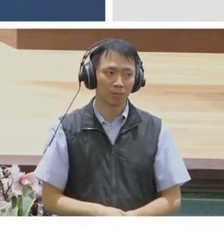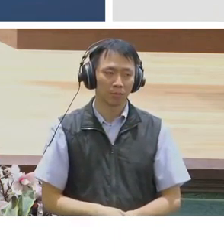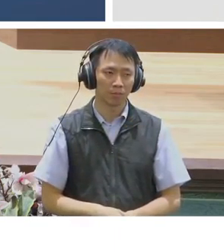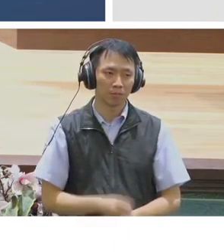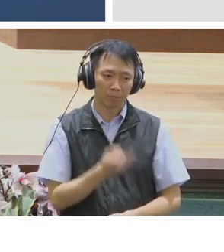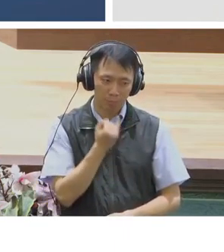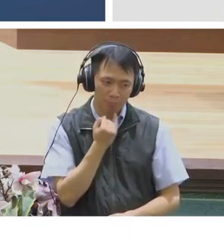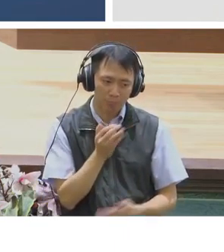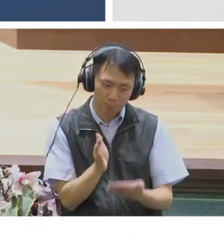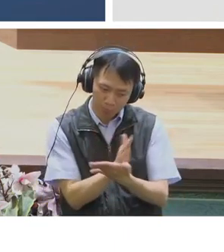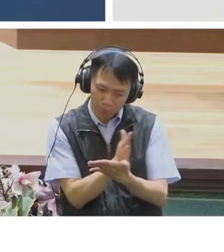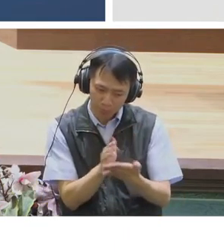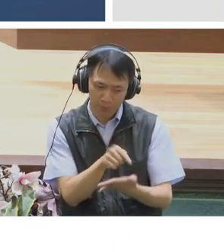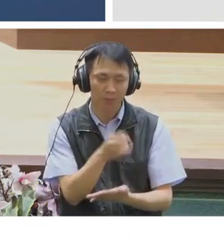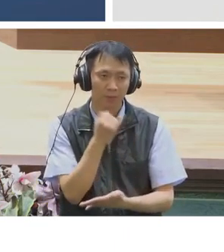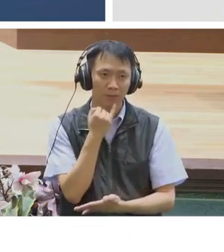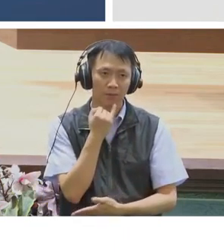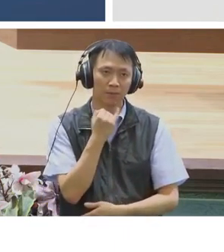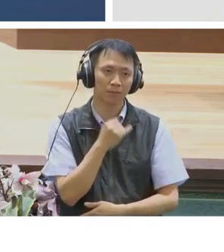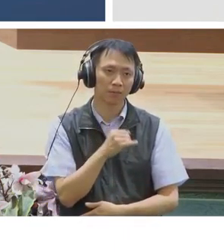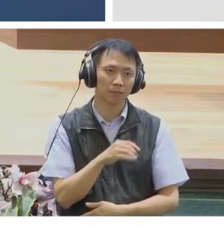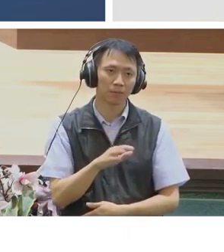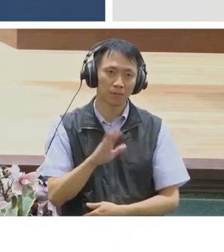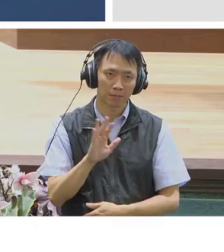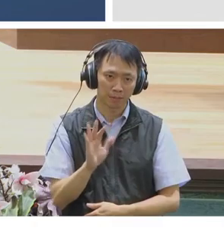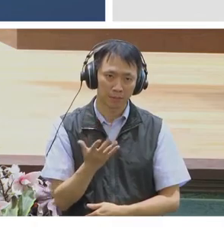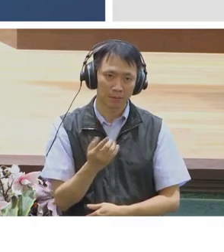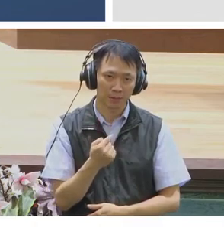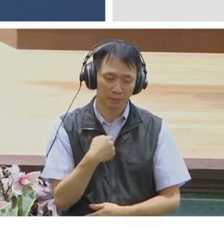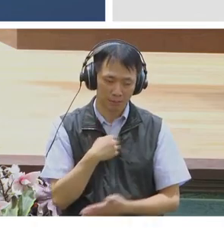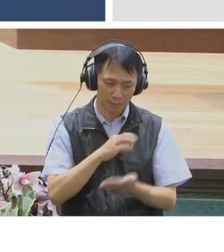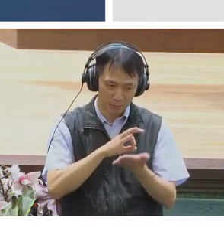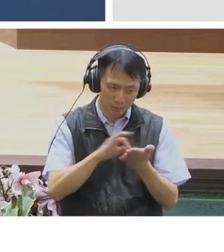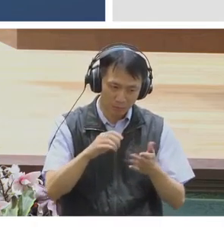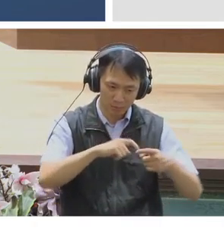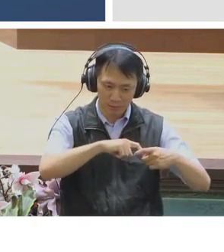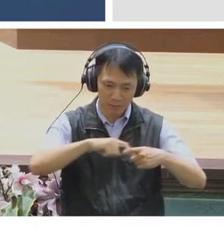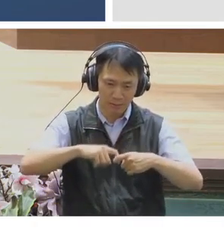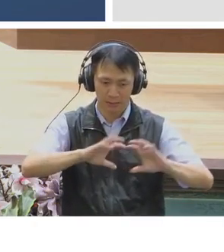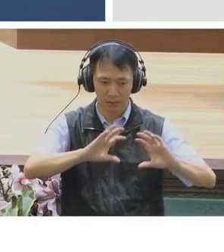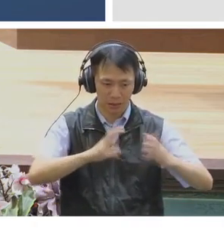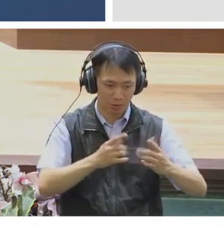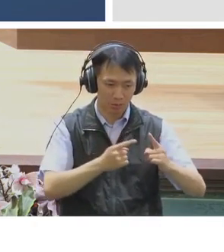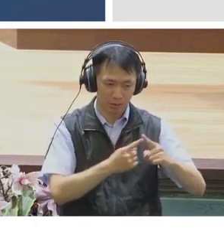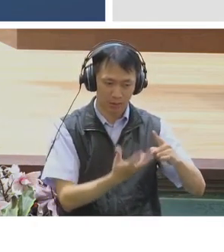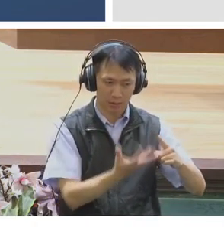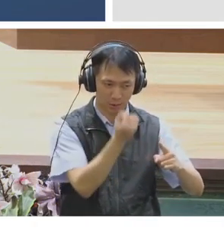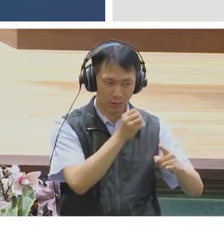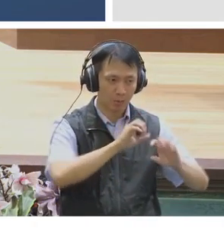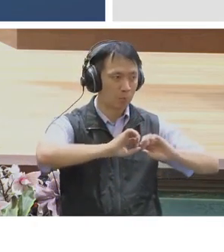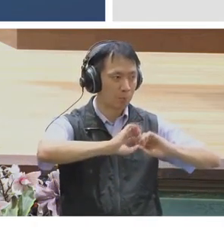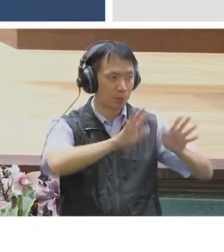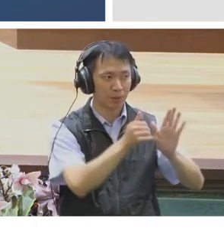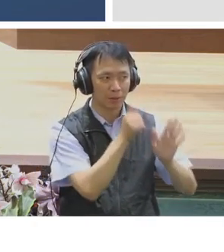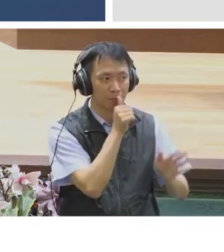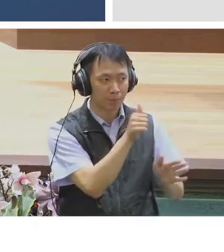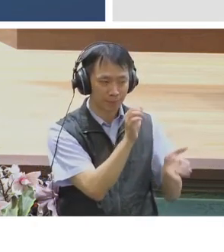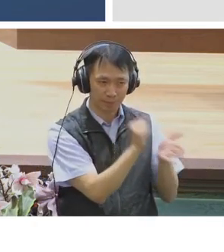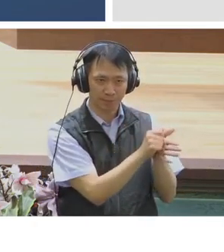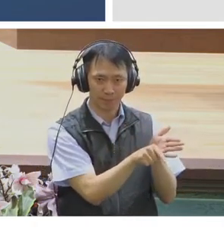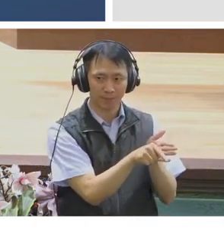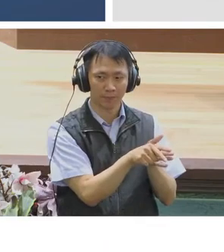relatively as well, but we're using the United Nations Declaration of Human Rights. So for our COVID dataset layer, each